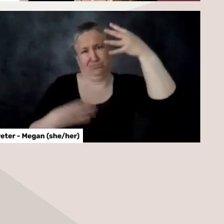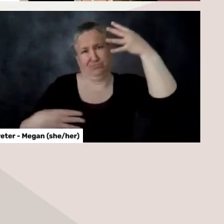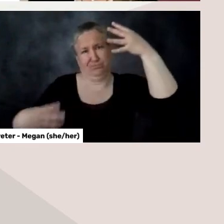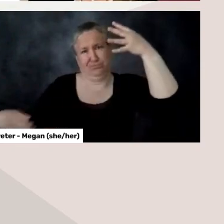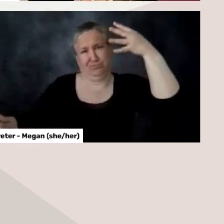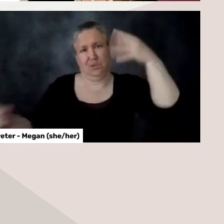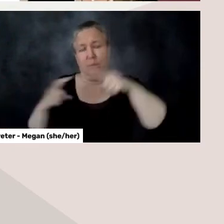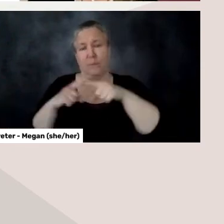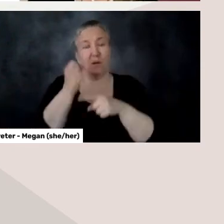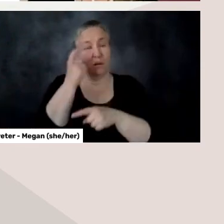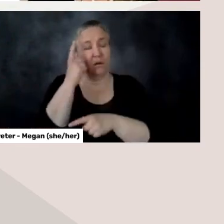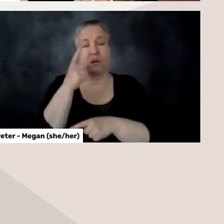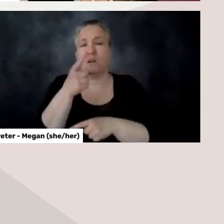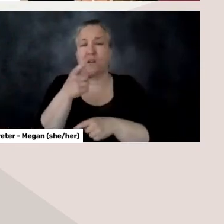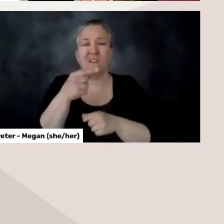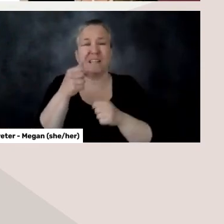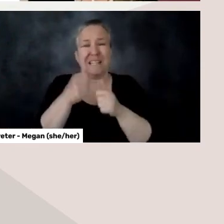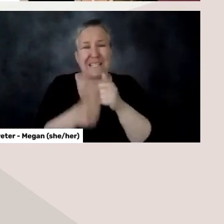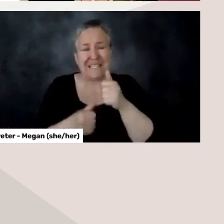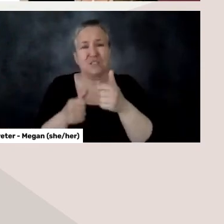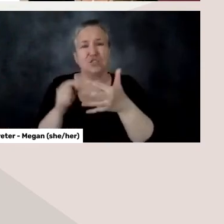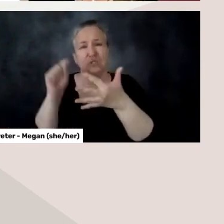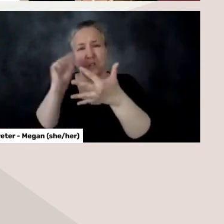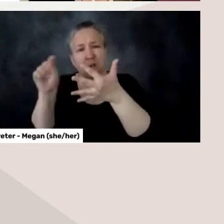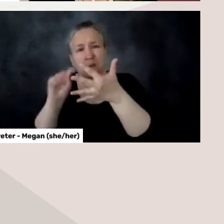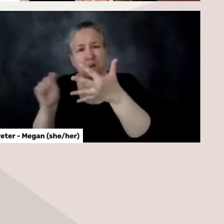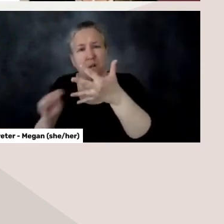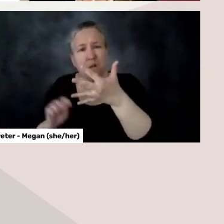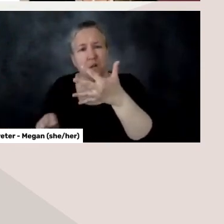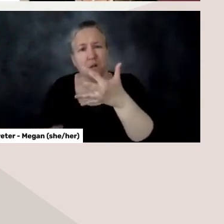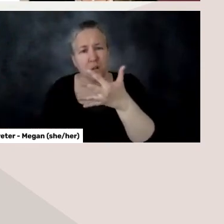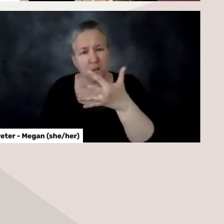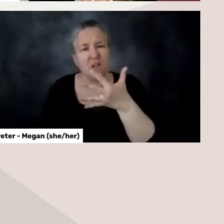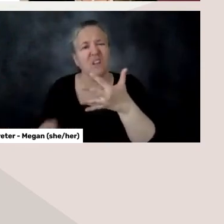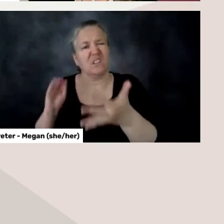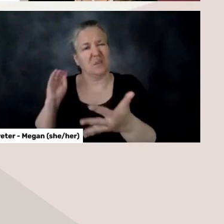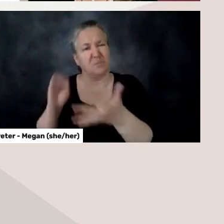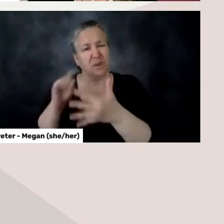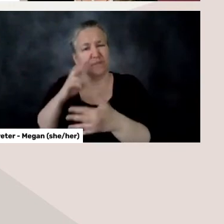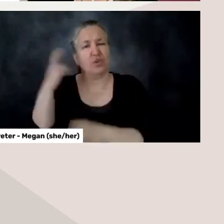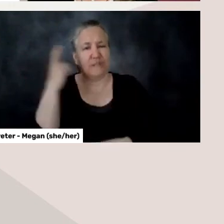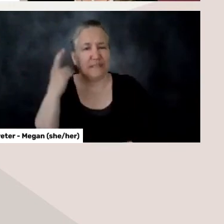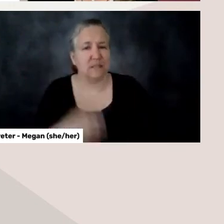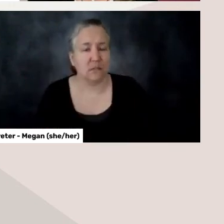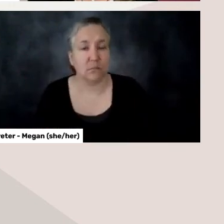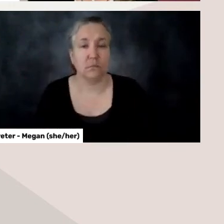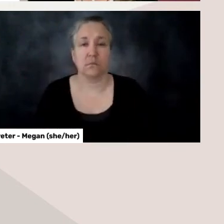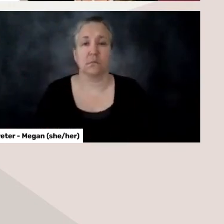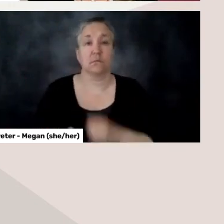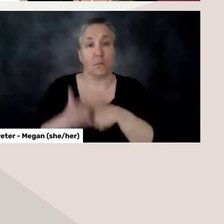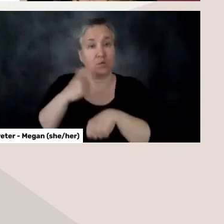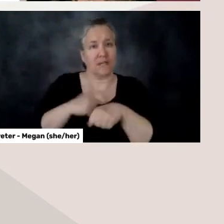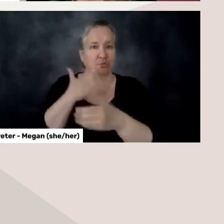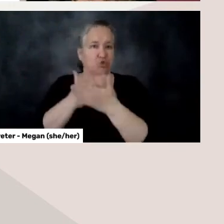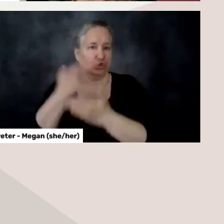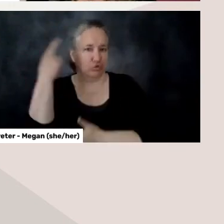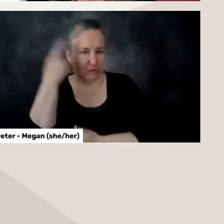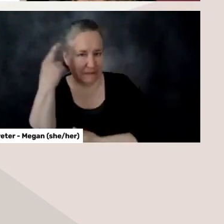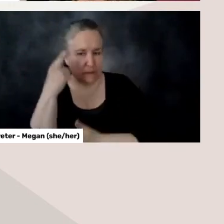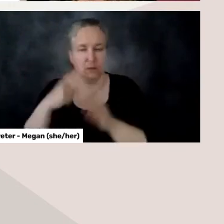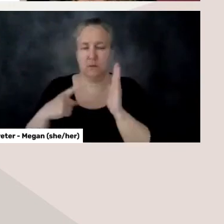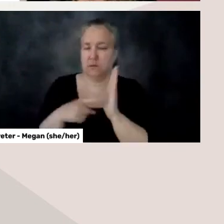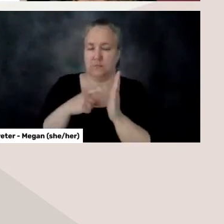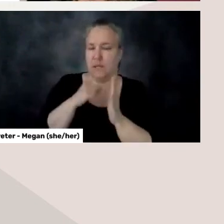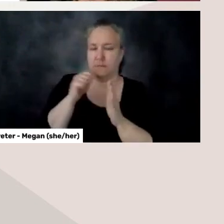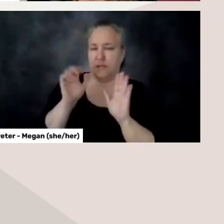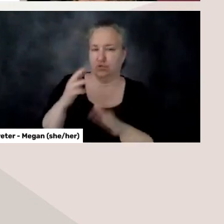But each little line there is put for a reason, and in most cases a good reason, but in some cases not a very